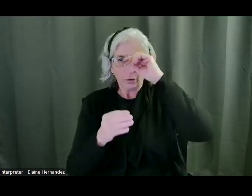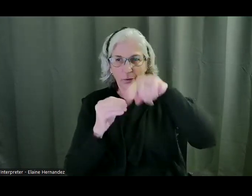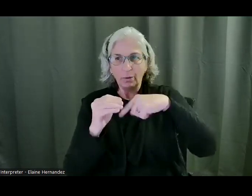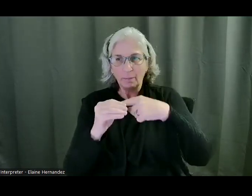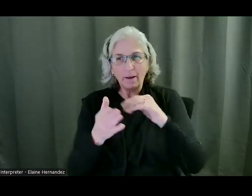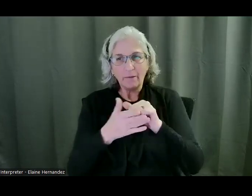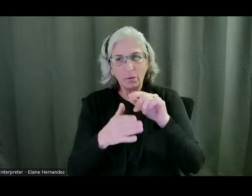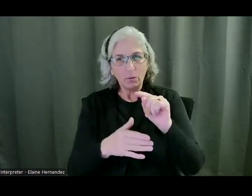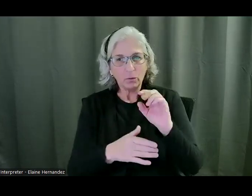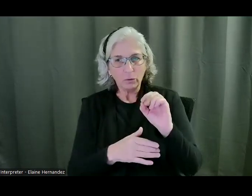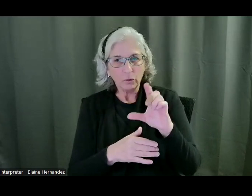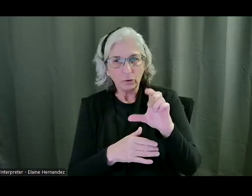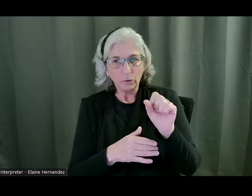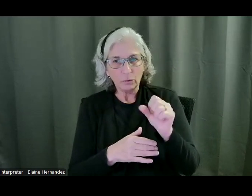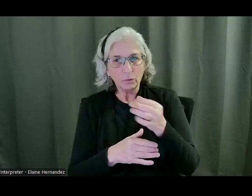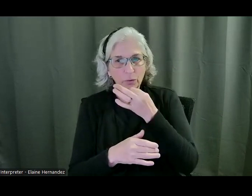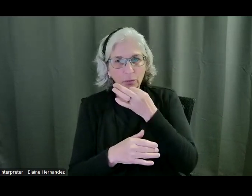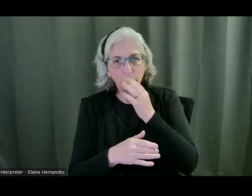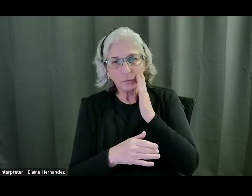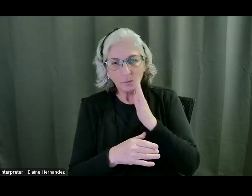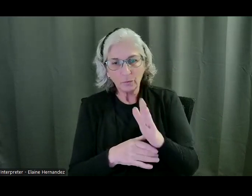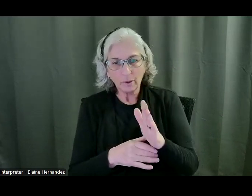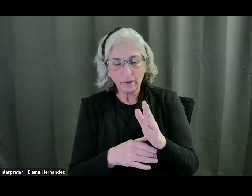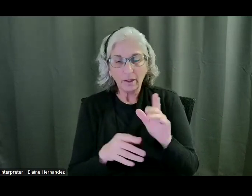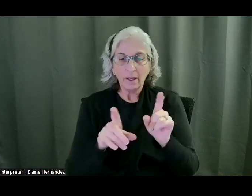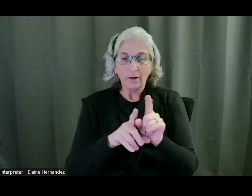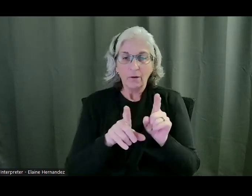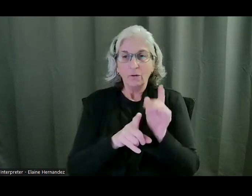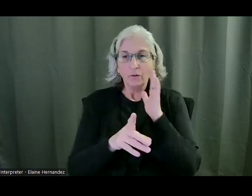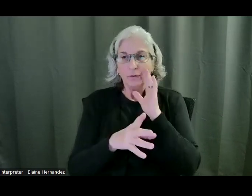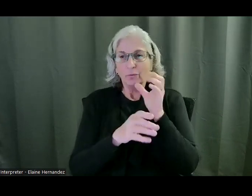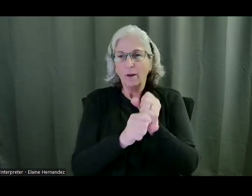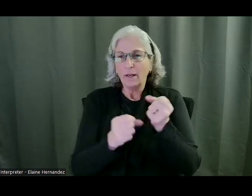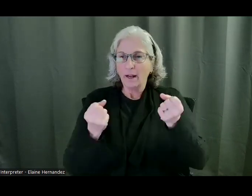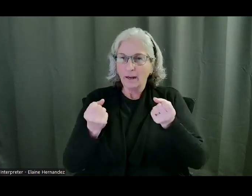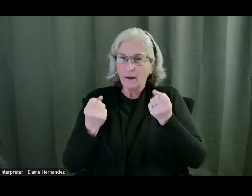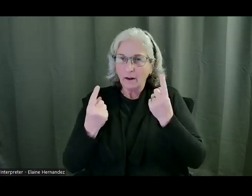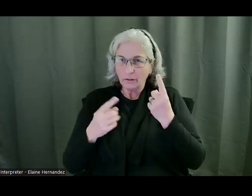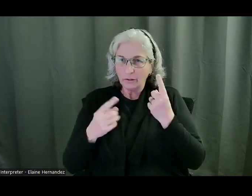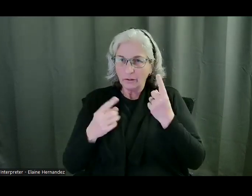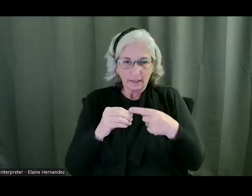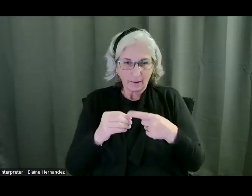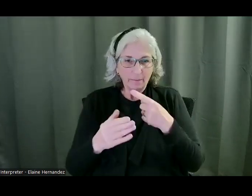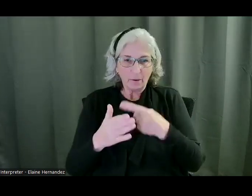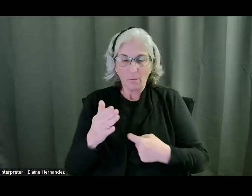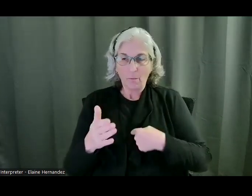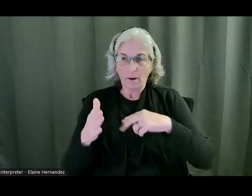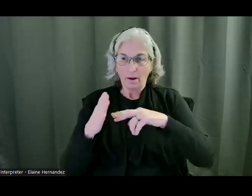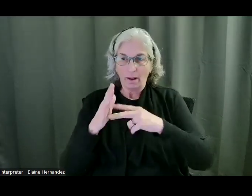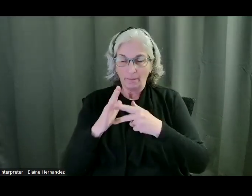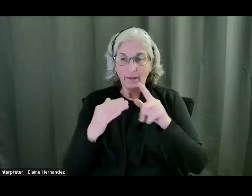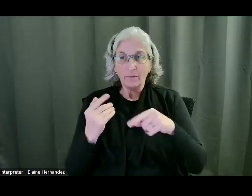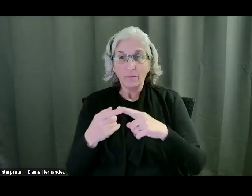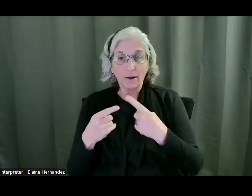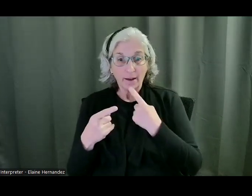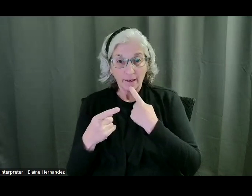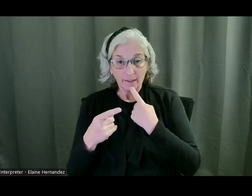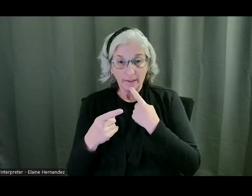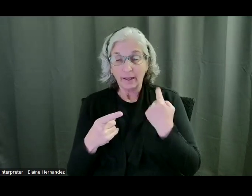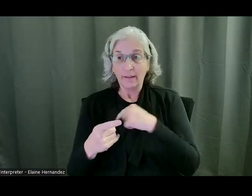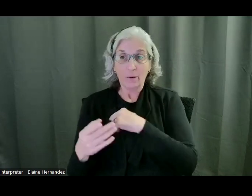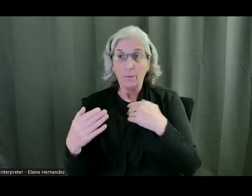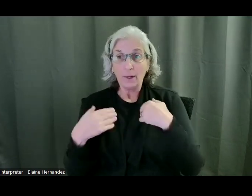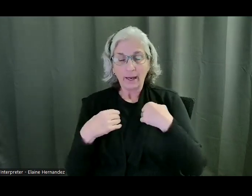those, and also you'll gain insight into what I mean when I say that. Yeah, we've got this kind